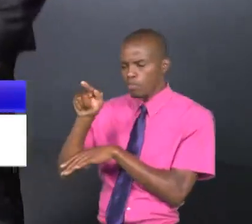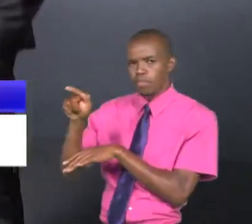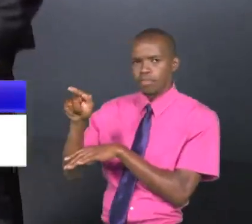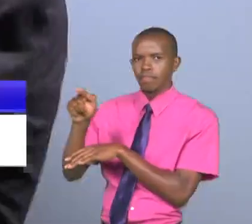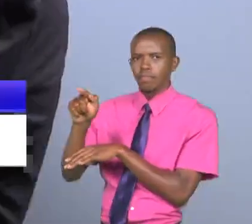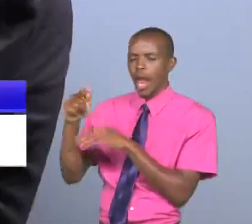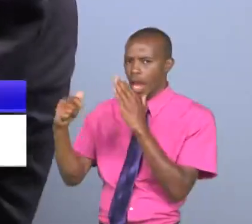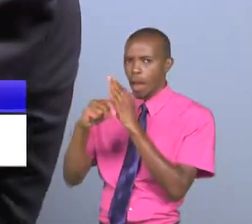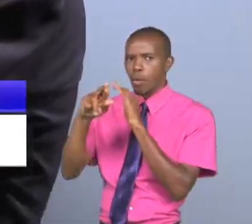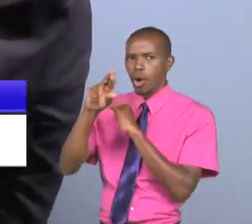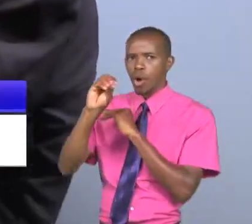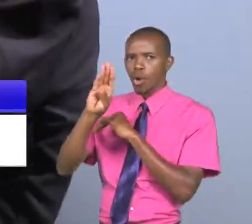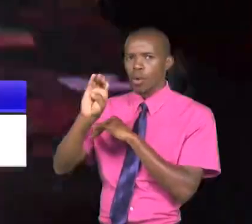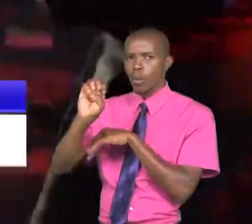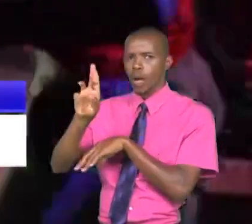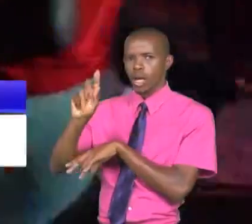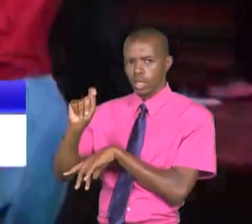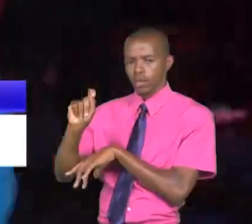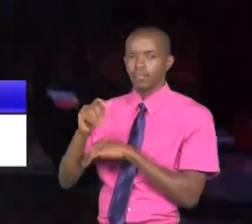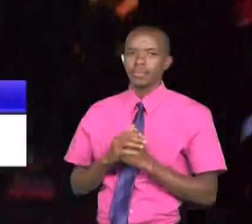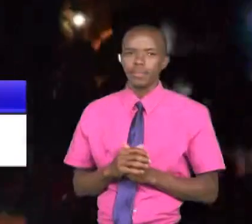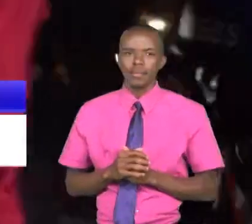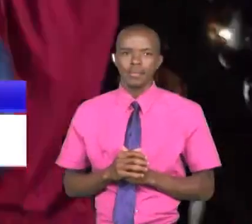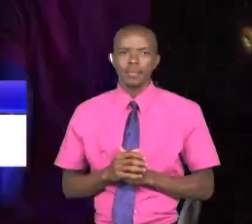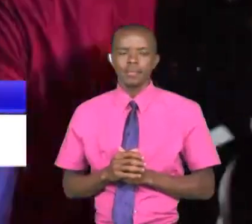Kyagulanyi, known by his stage name Bobi Wine.